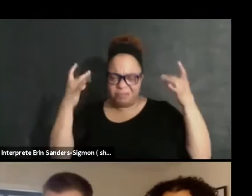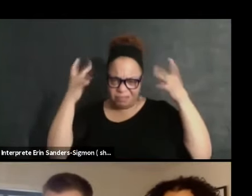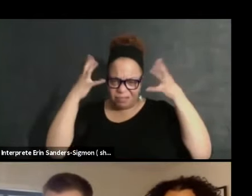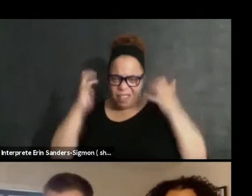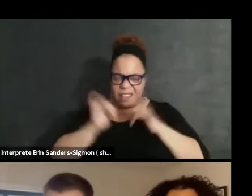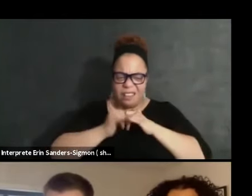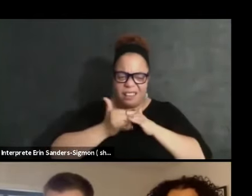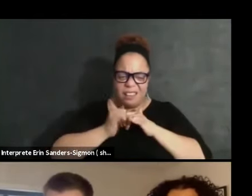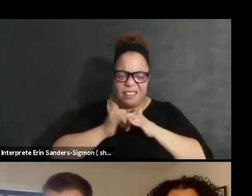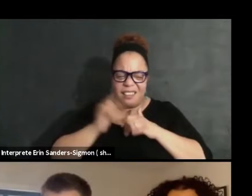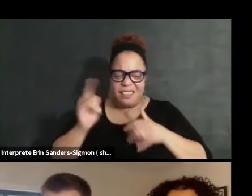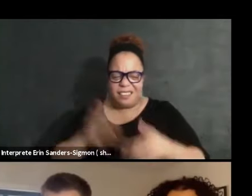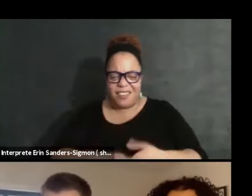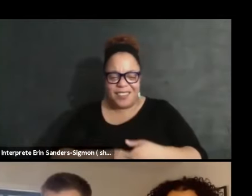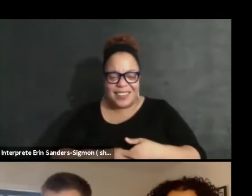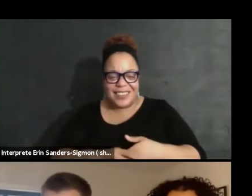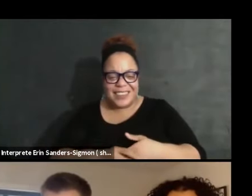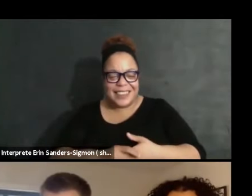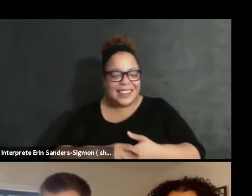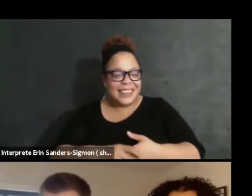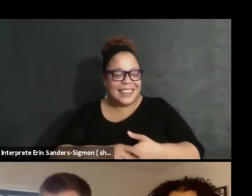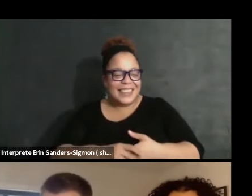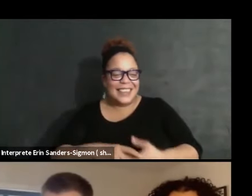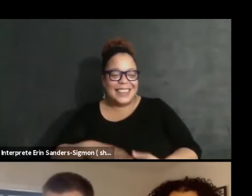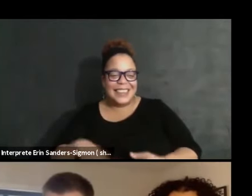just gotta say three things real quick.